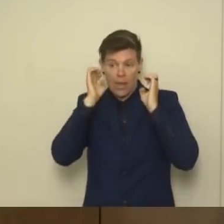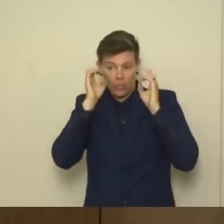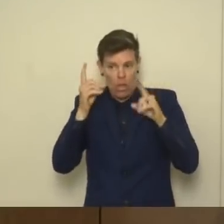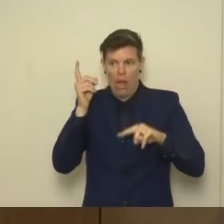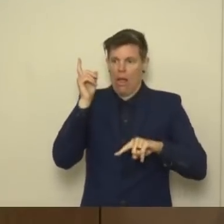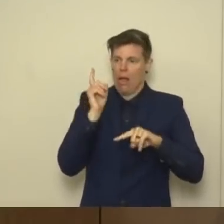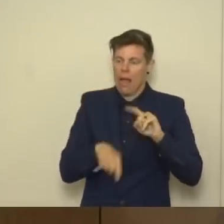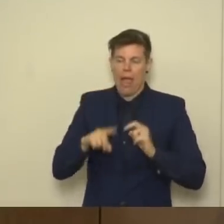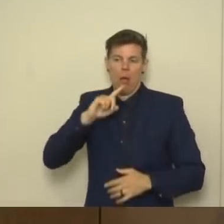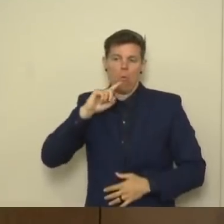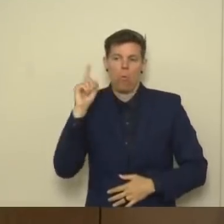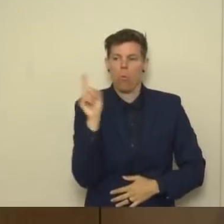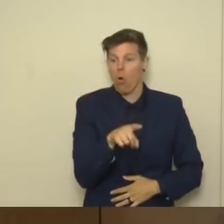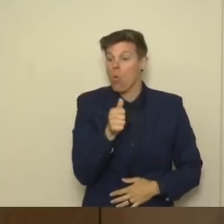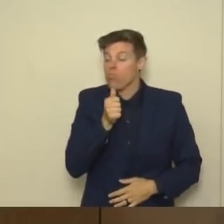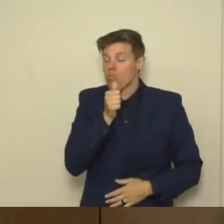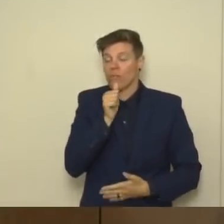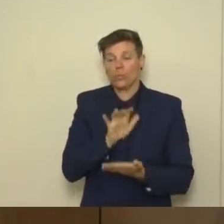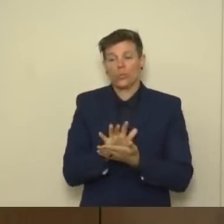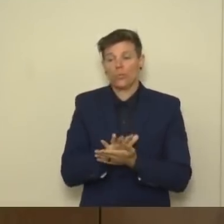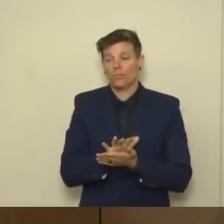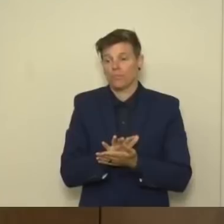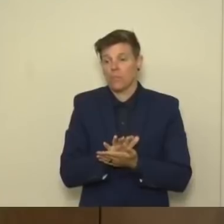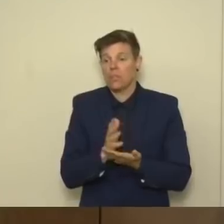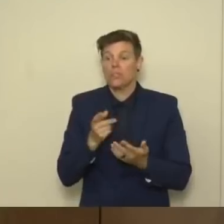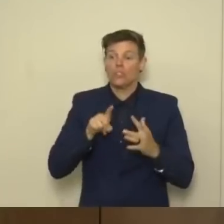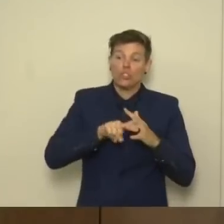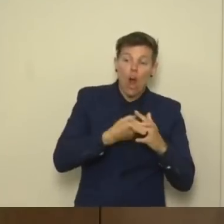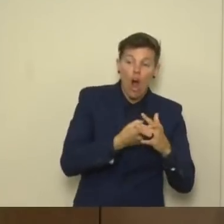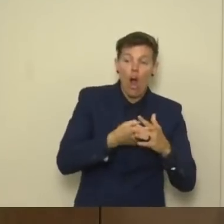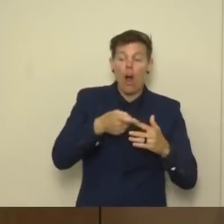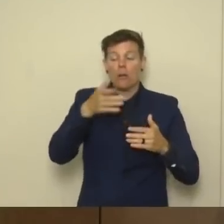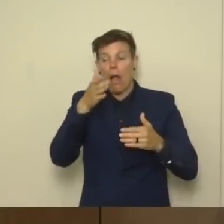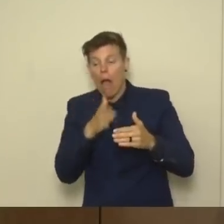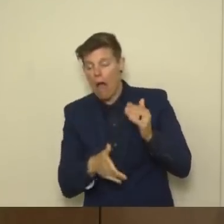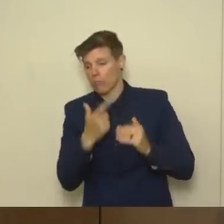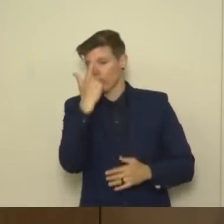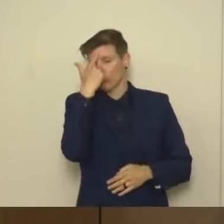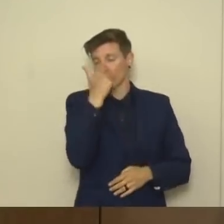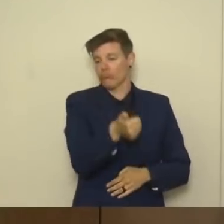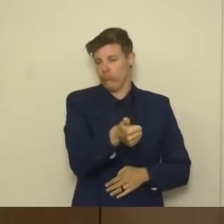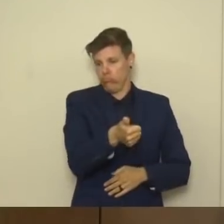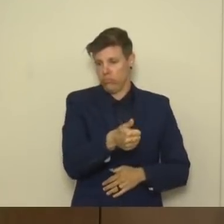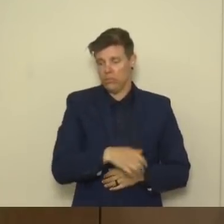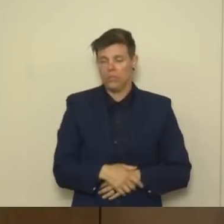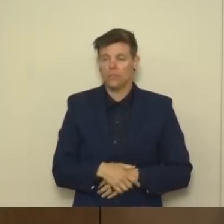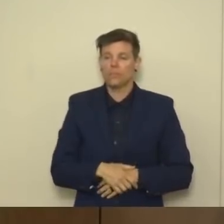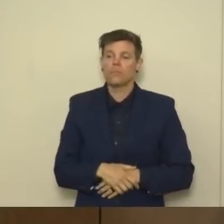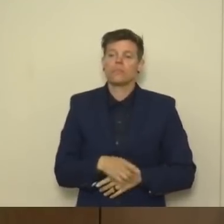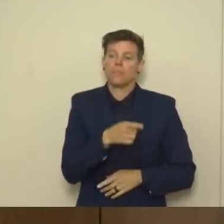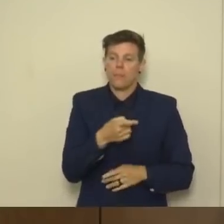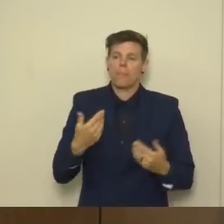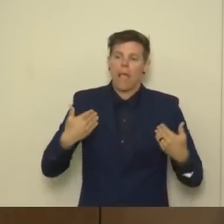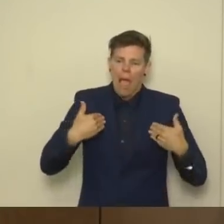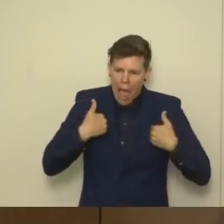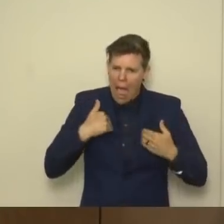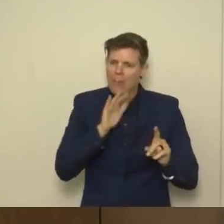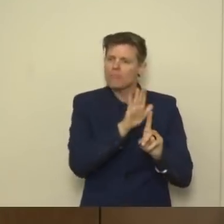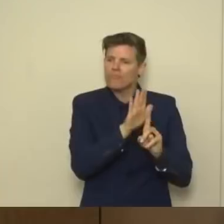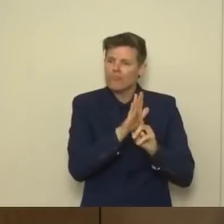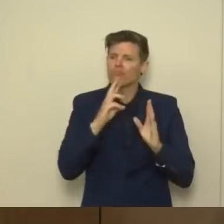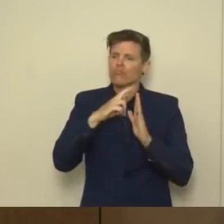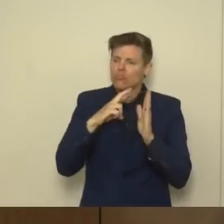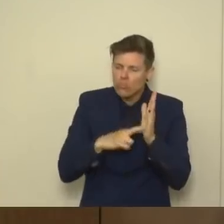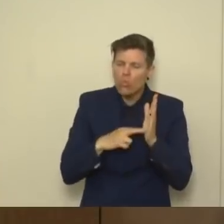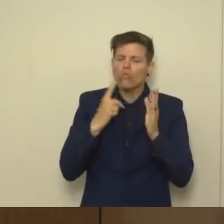So we don't tell them when to start. We don't tell them when they end. They have to meet a certain educational outcome so the kids get graduated and et cetera. But